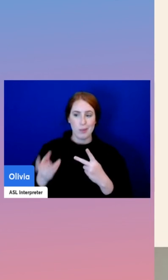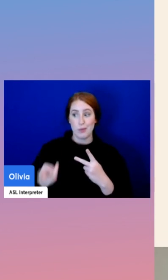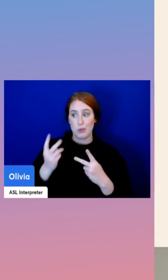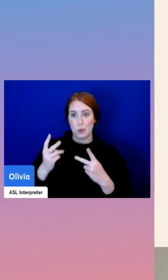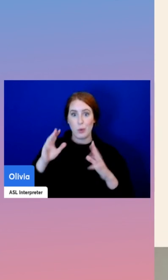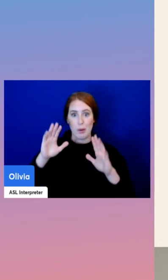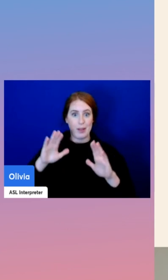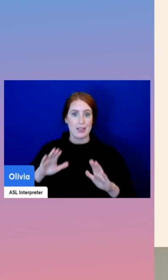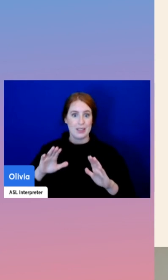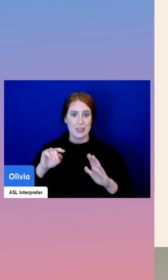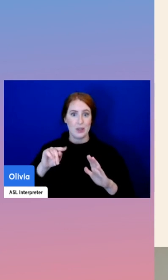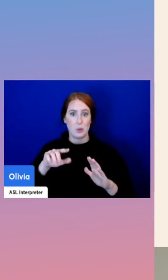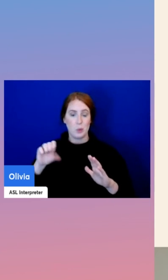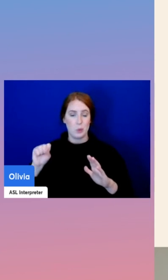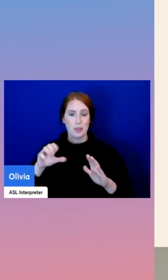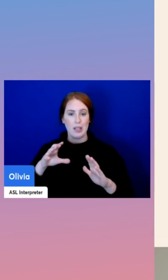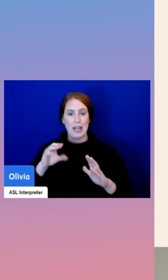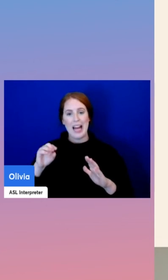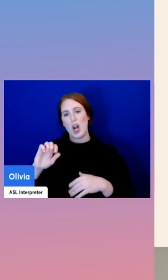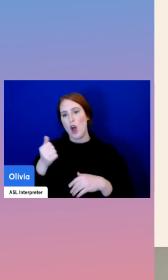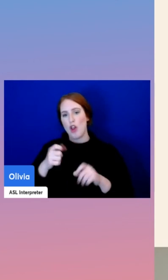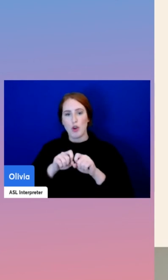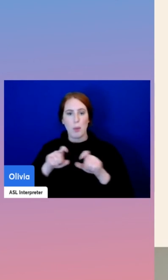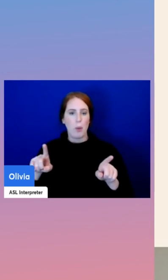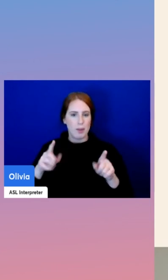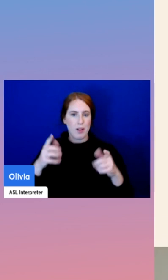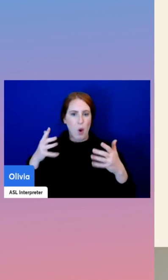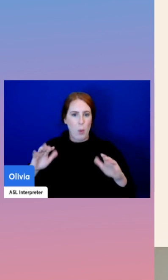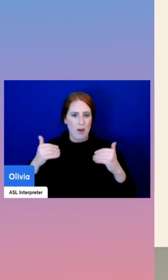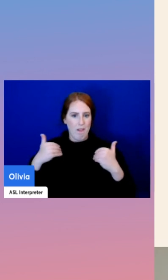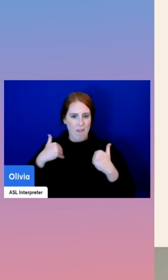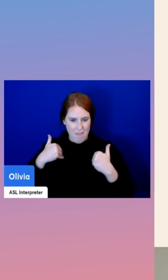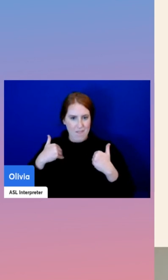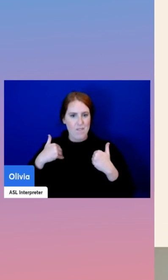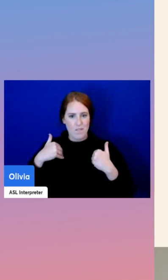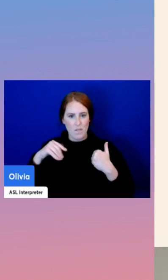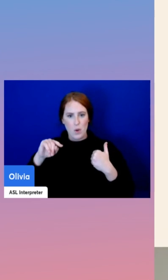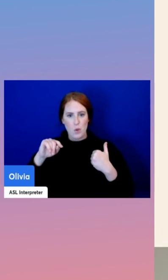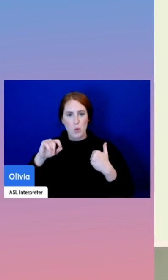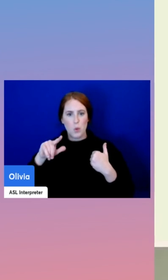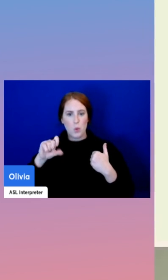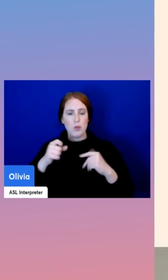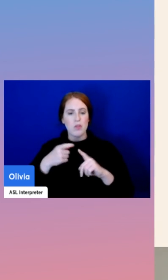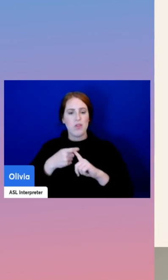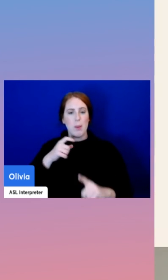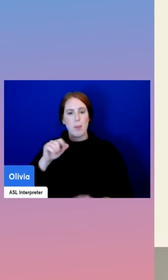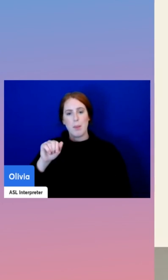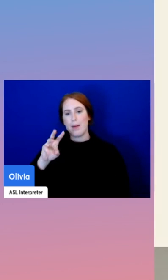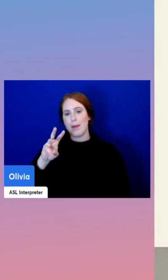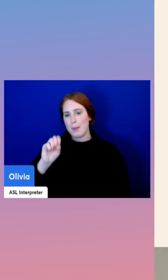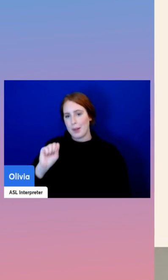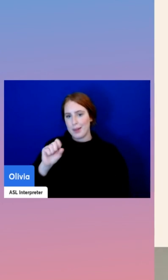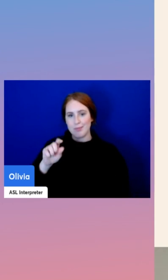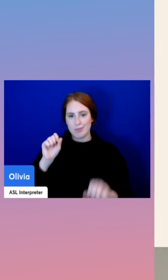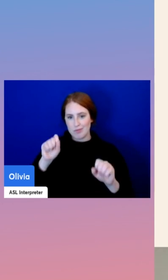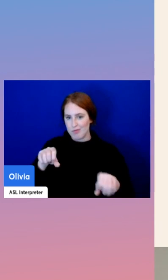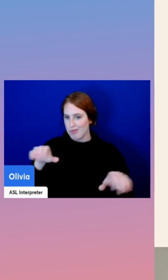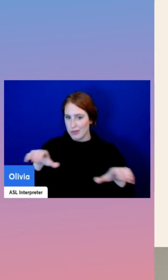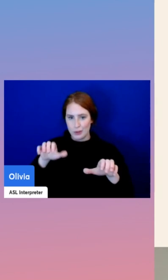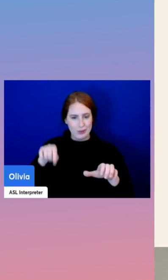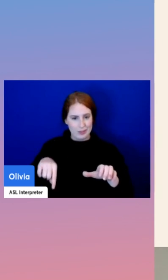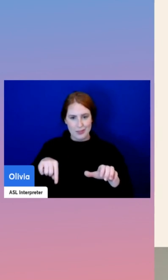with other deployments that you already currently have, tools based on AWS or Ansible, you'll be able to achieve this without any